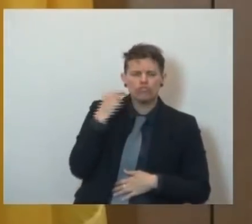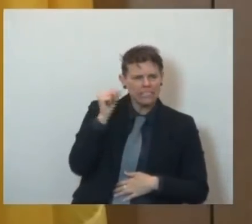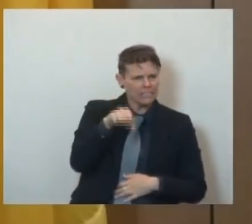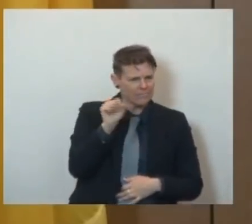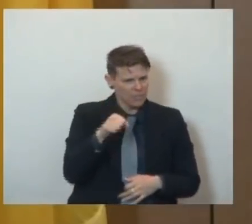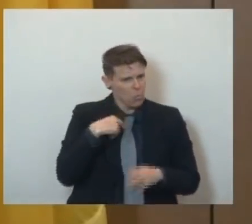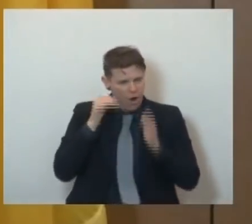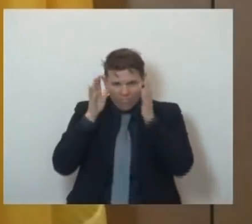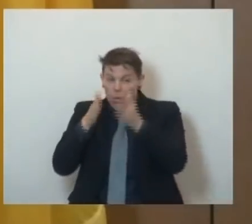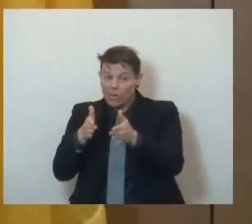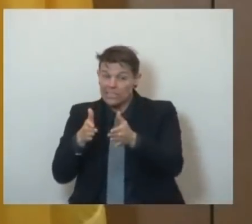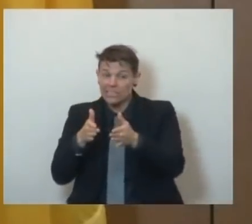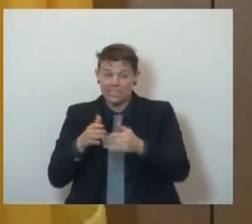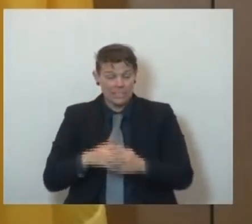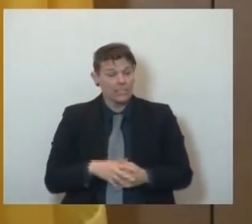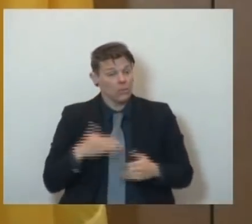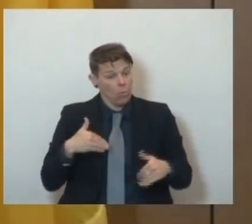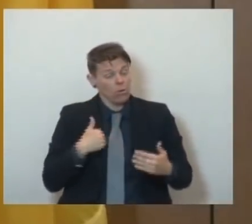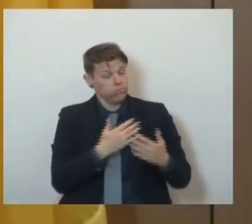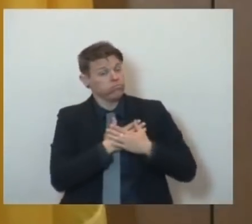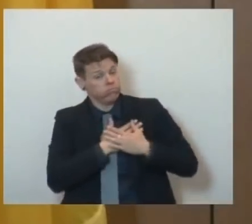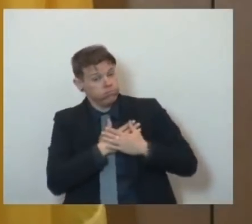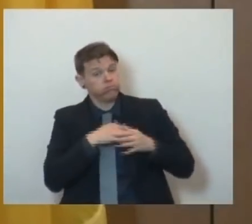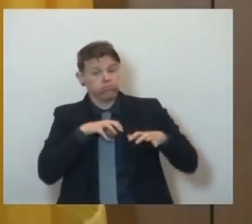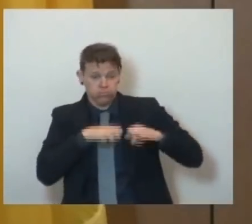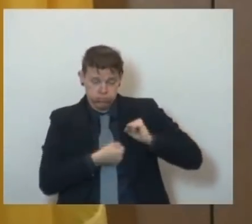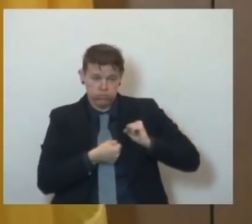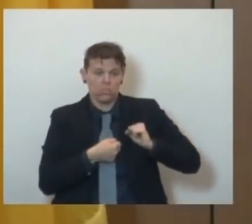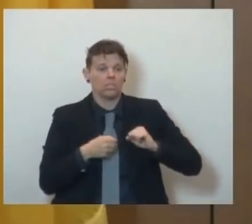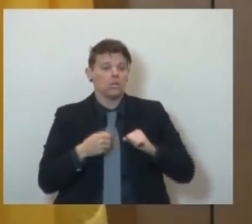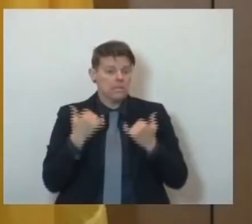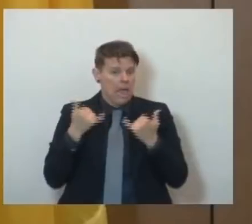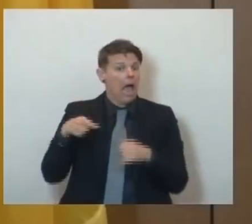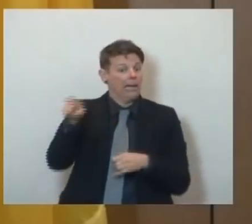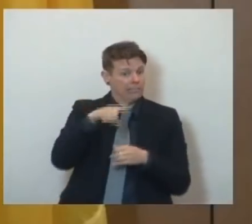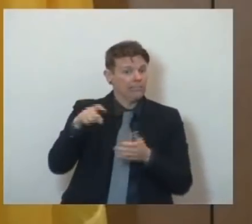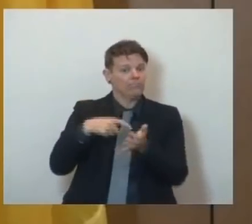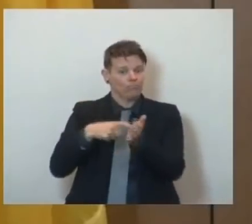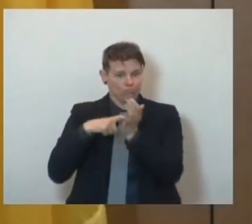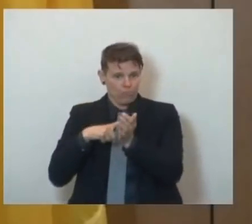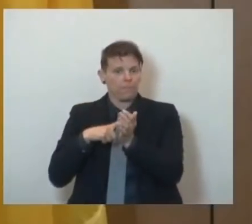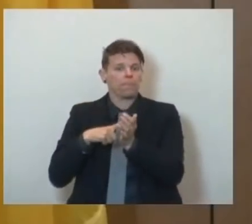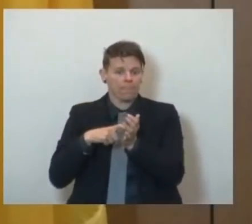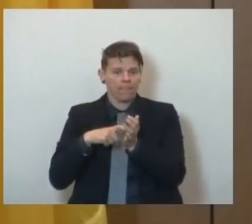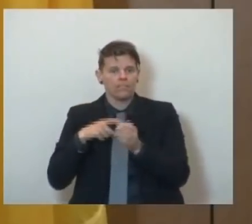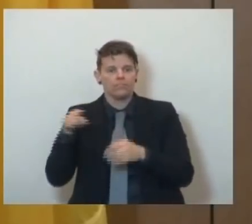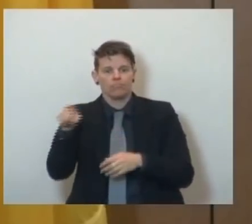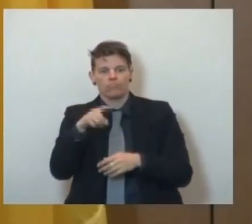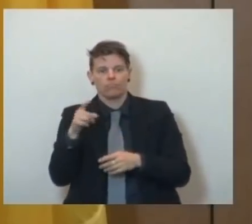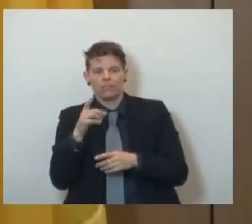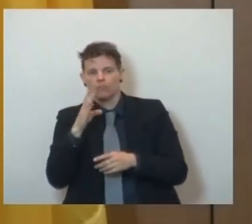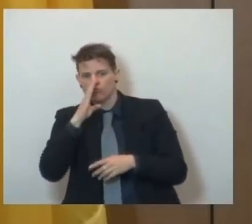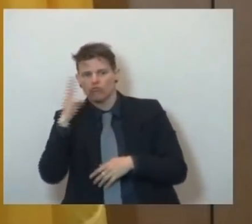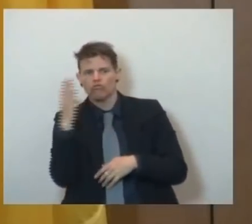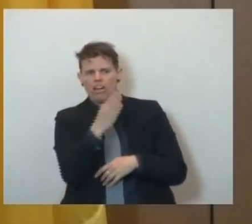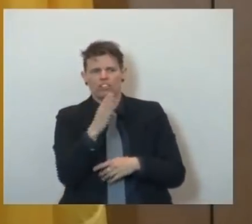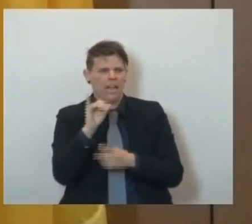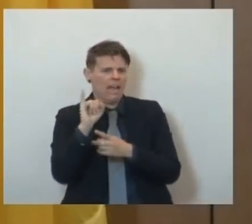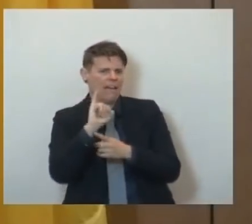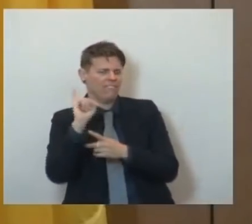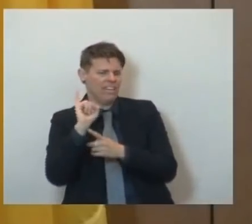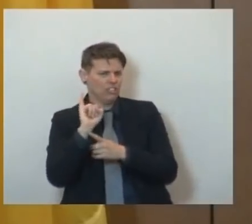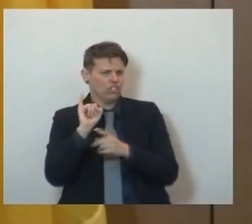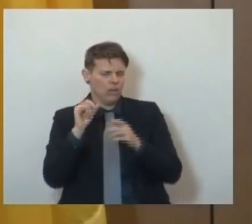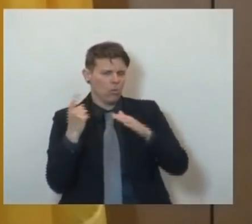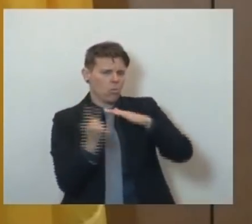it's painful, but they are required now to go to their direct infection control. Even for one, they're required to do